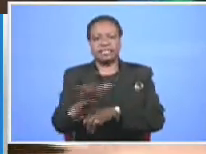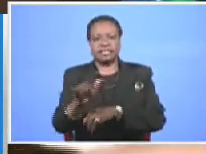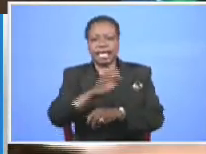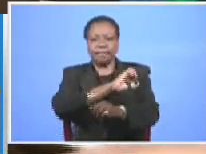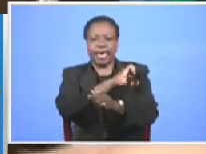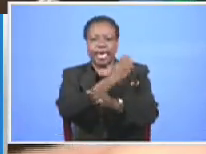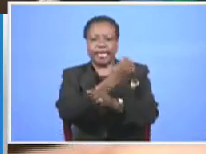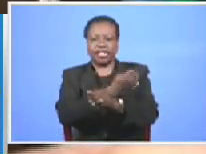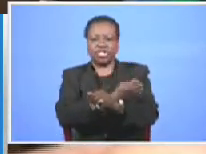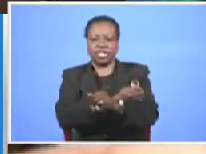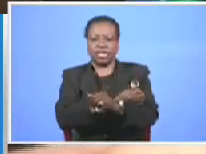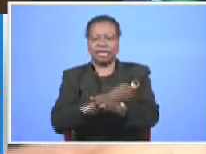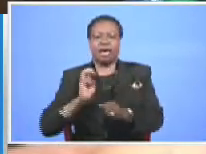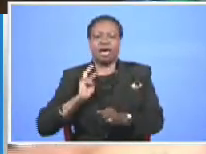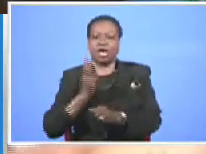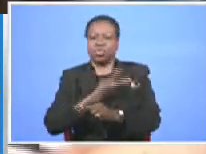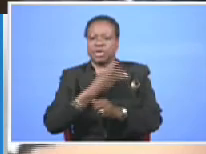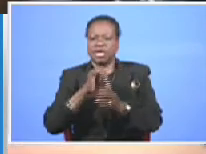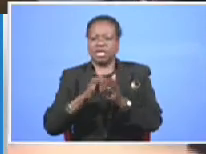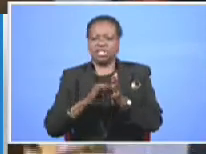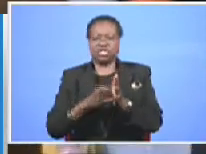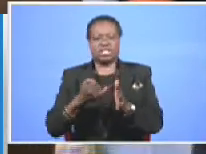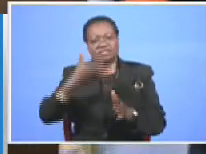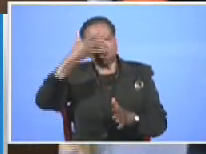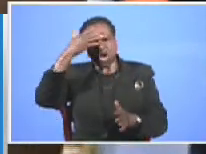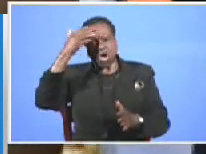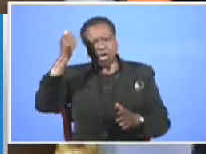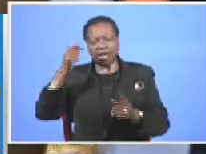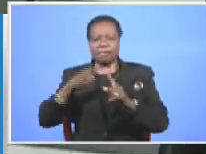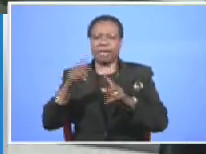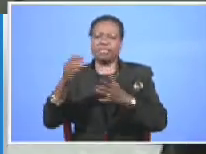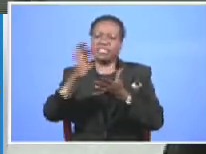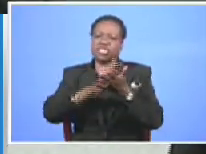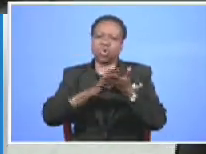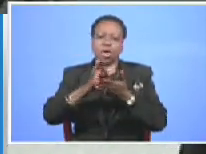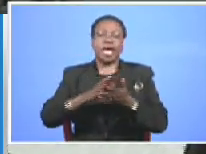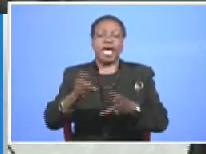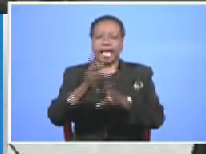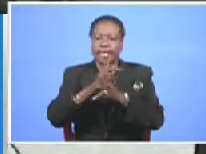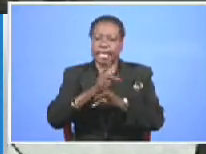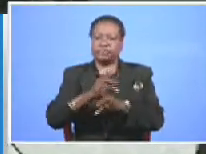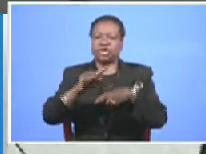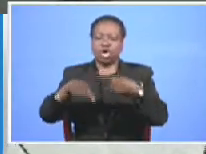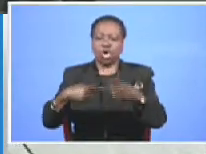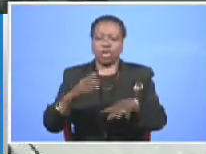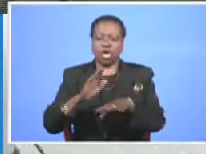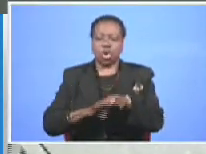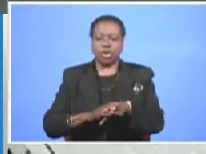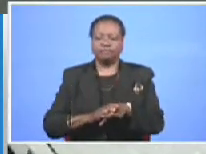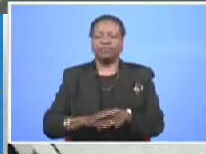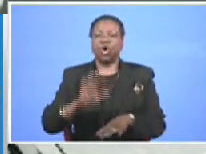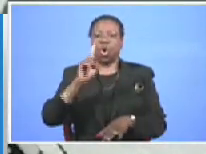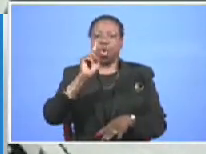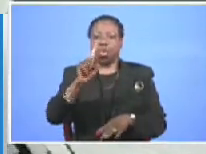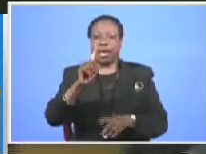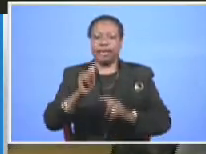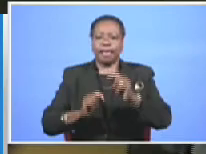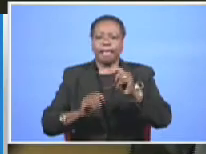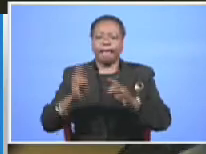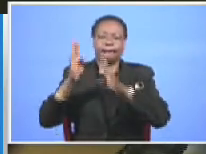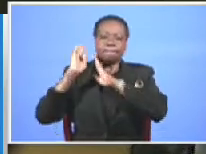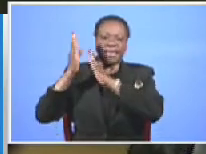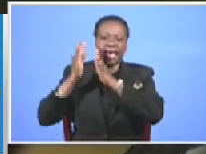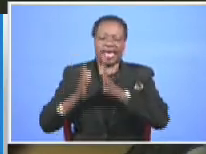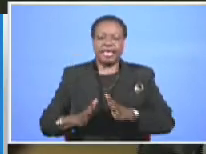and, you know, we just forgot about the scoreboard and just kept on going. One Bahamian cyclist getting a ride on the regional level.